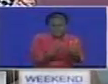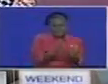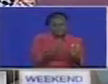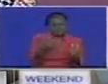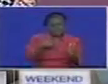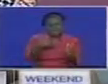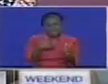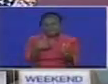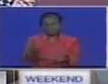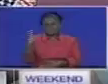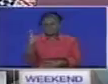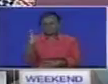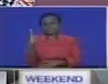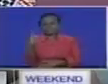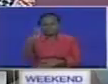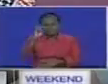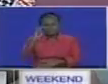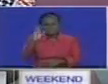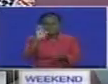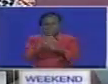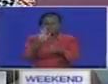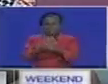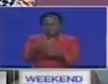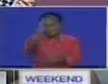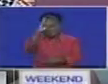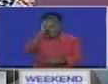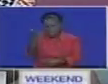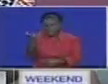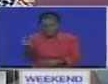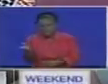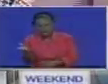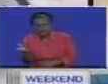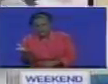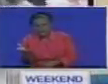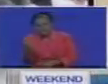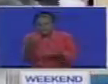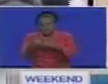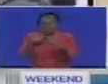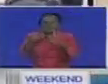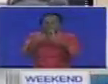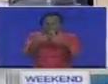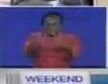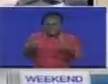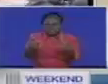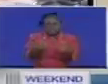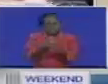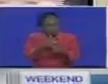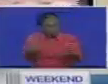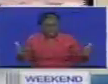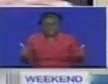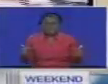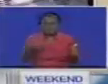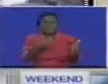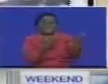for enough security. You saw that there was a lot of police presence, and right from the beginning it was so smooth, and we expected